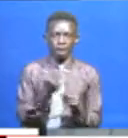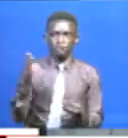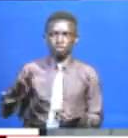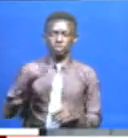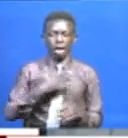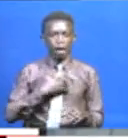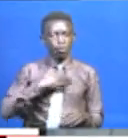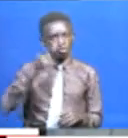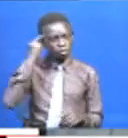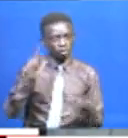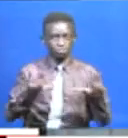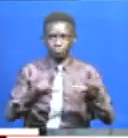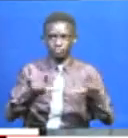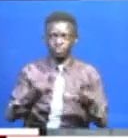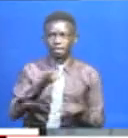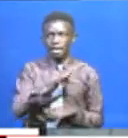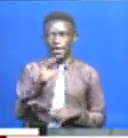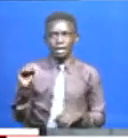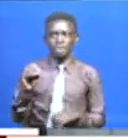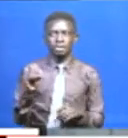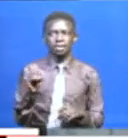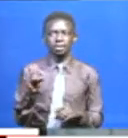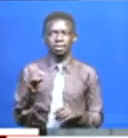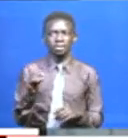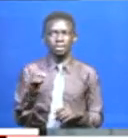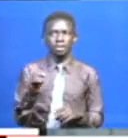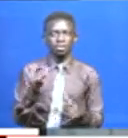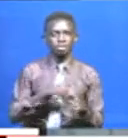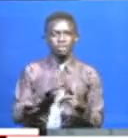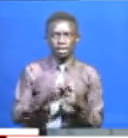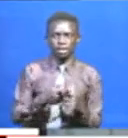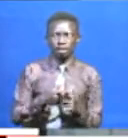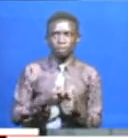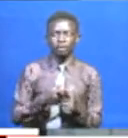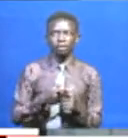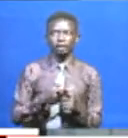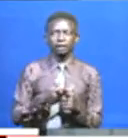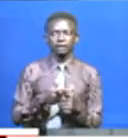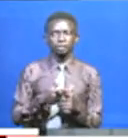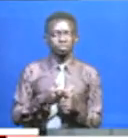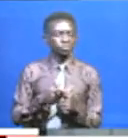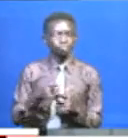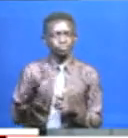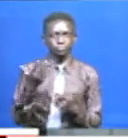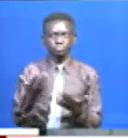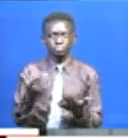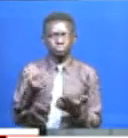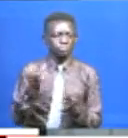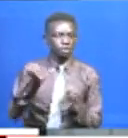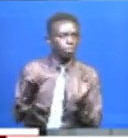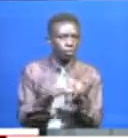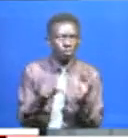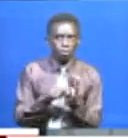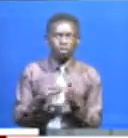deed, and eventually the matter was in the